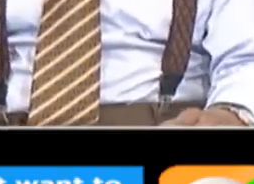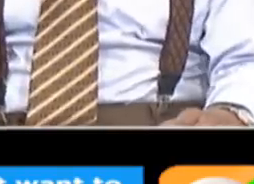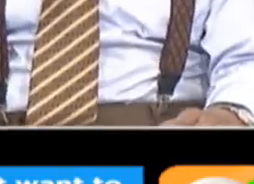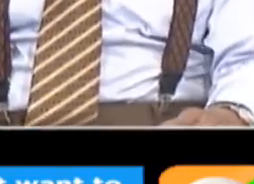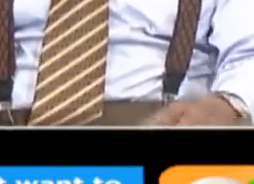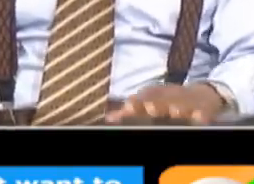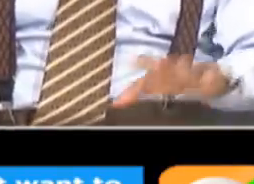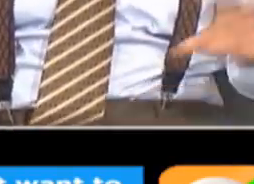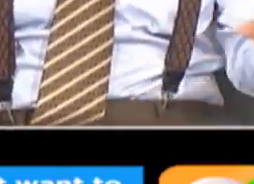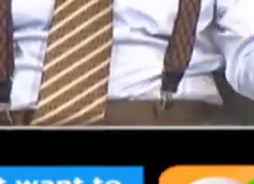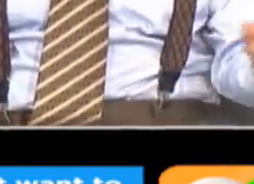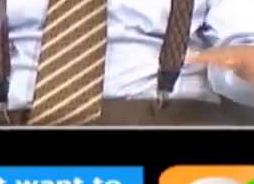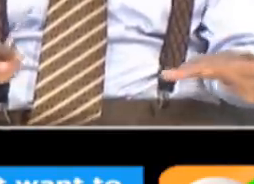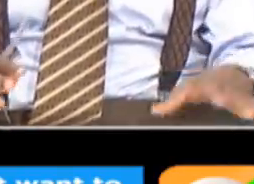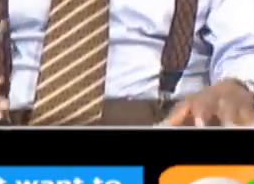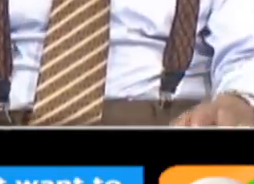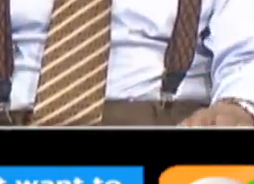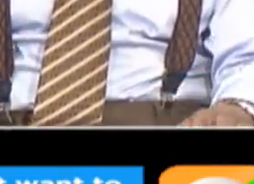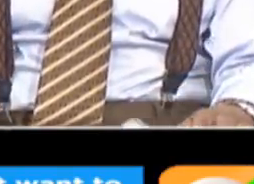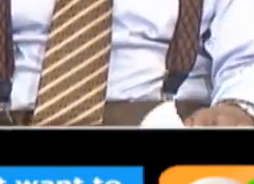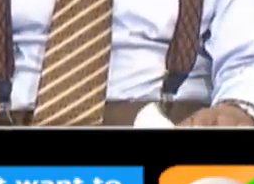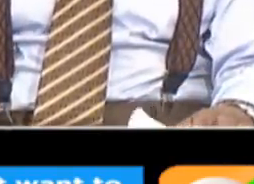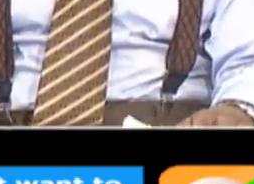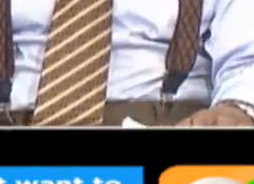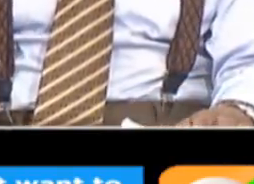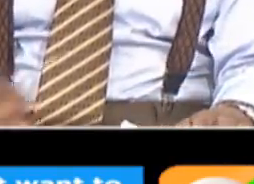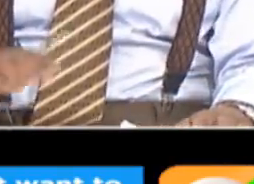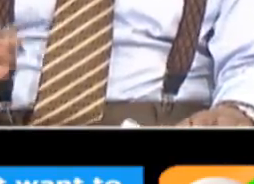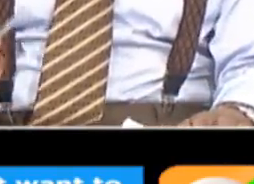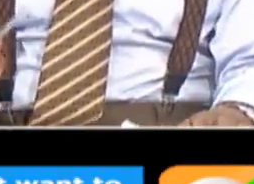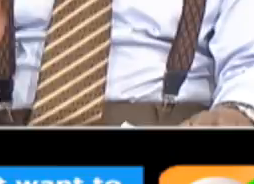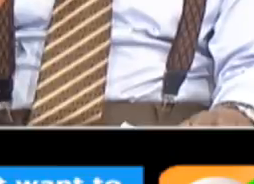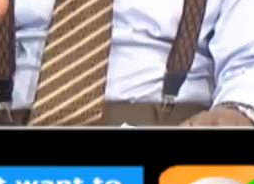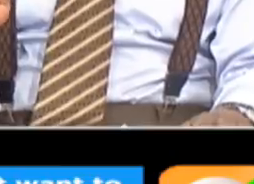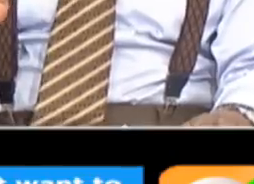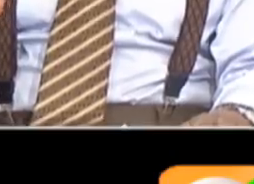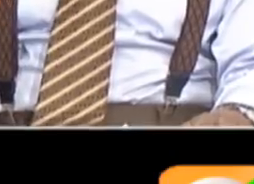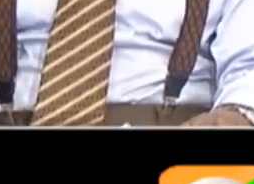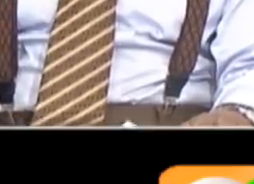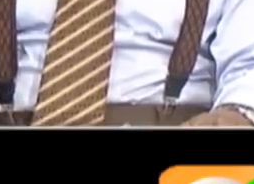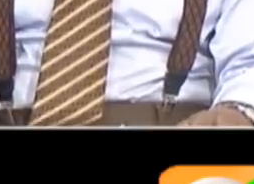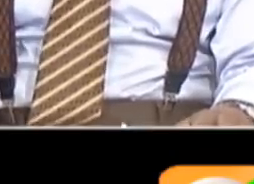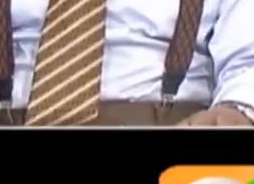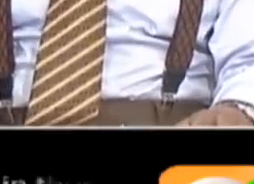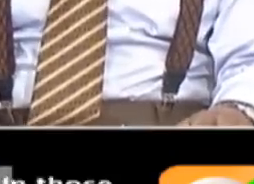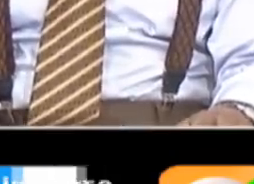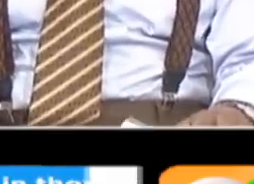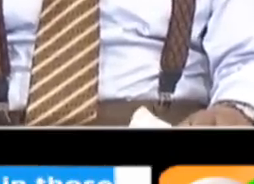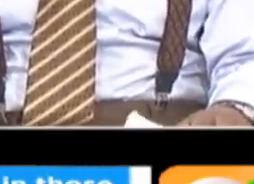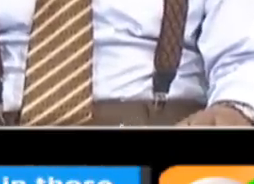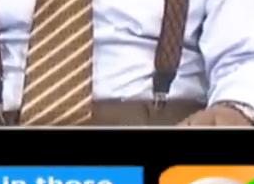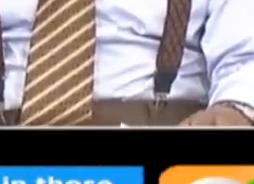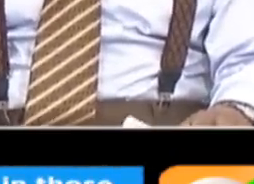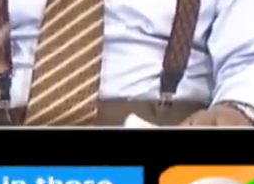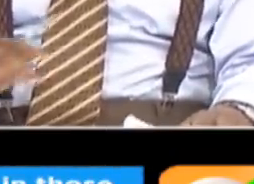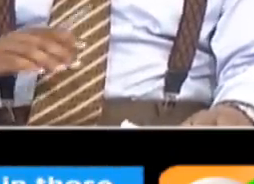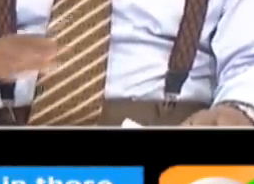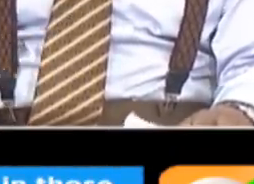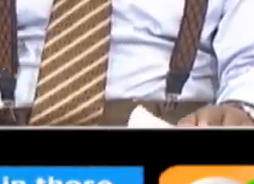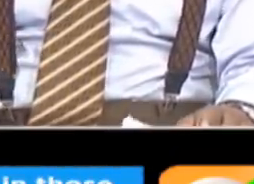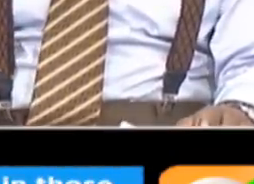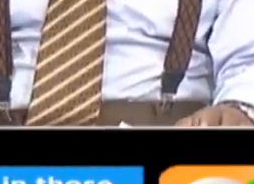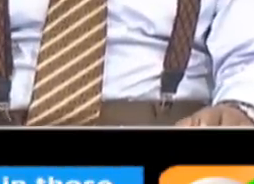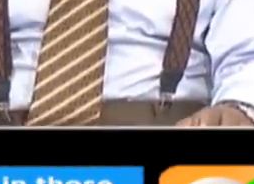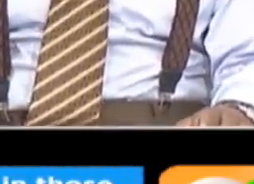make it to government and so you have to throw your lot in with the people who are there? I think that is a serious indictment on